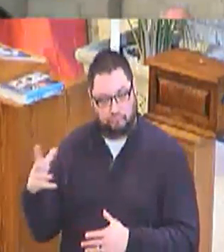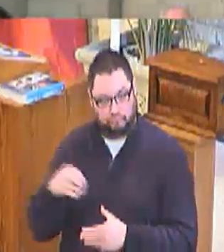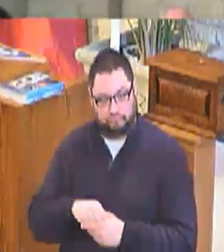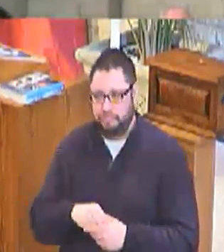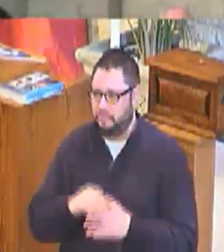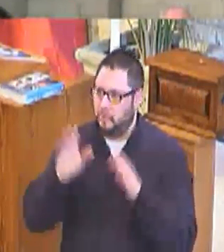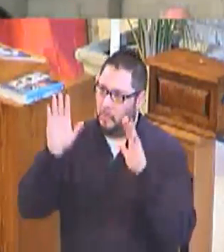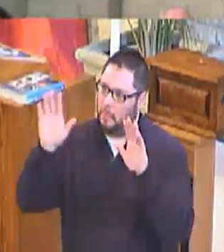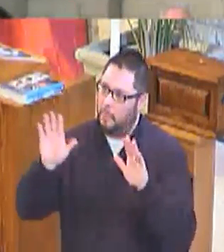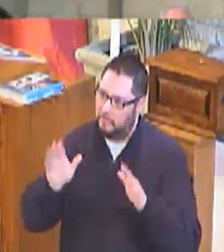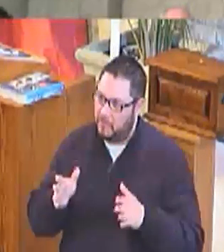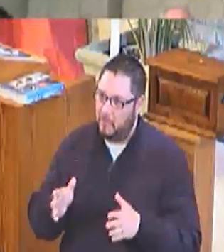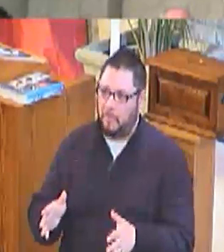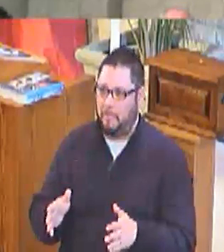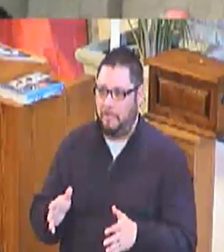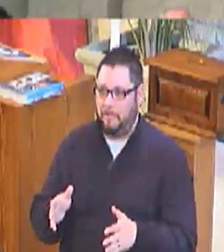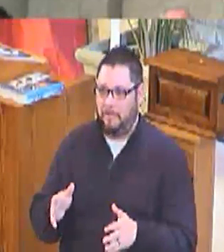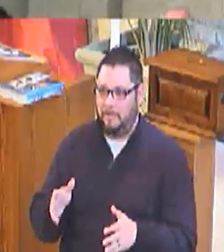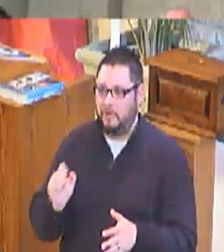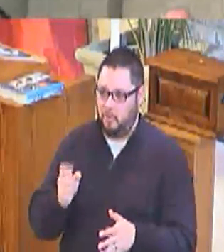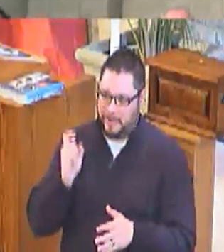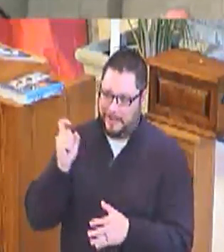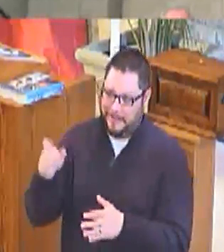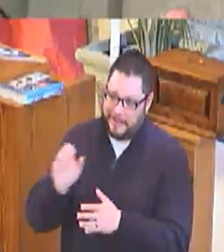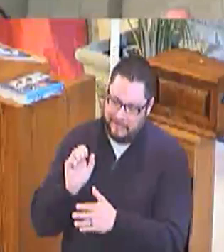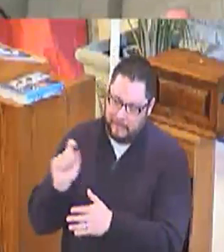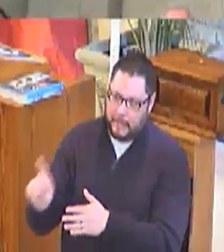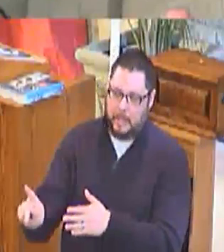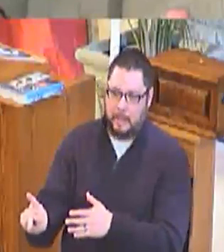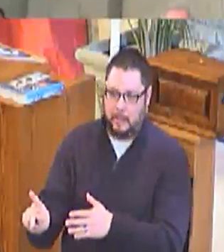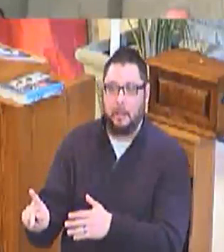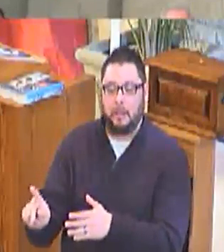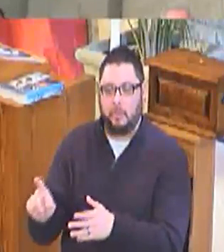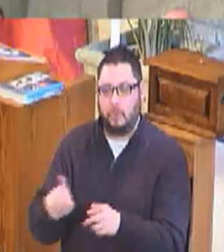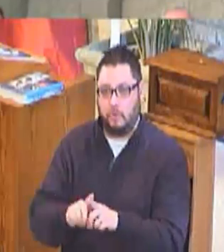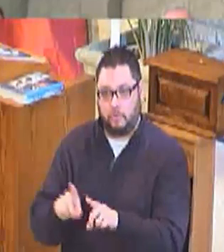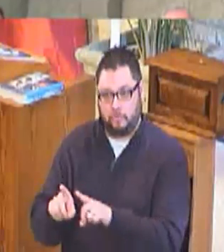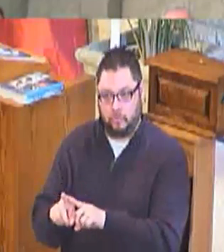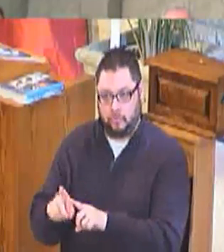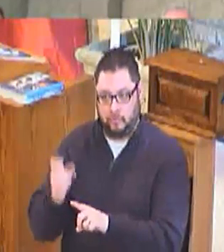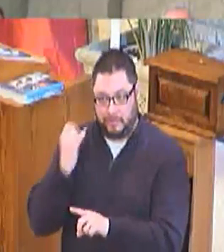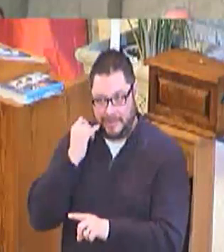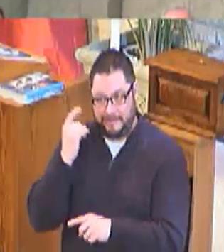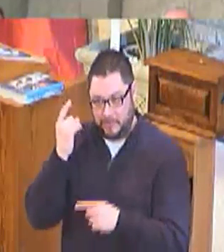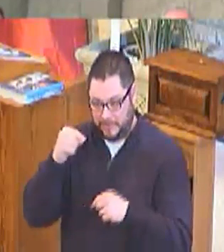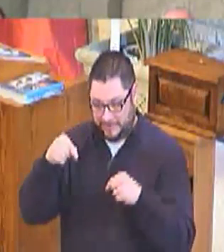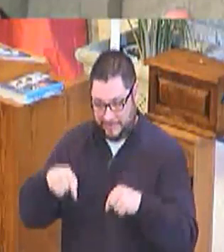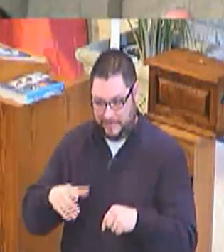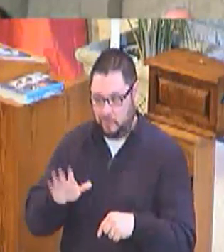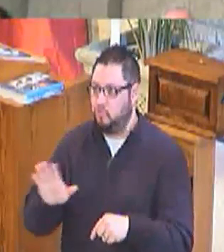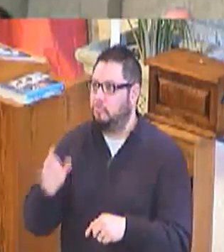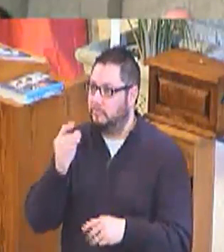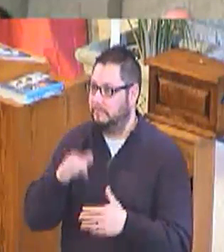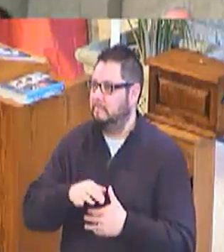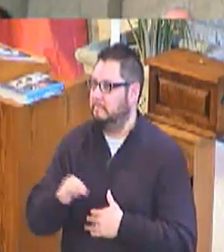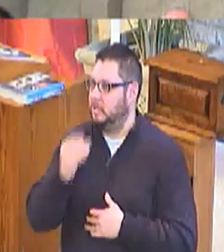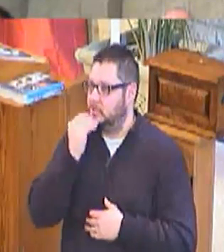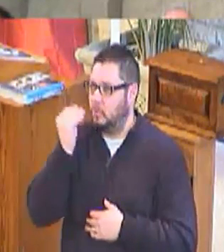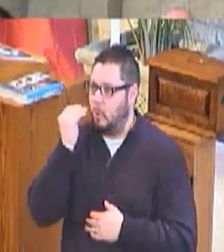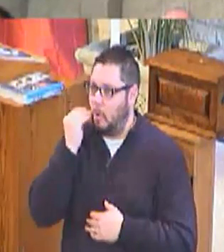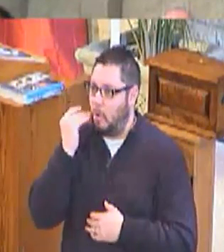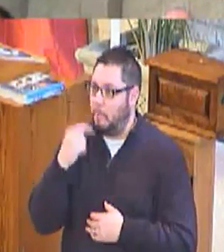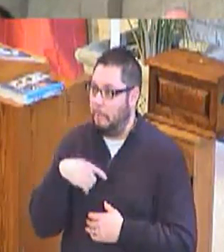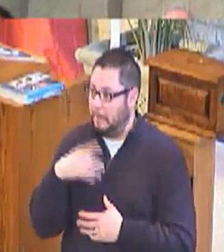great way to be able to give back. And then also, if you consider this your spiritual home and you'd like to